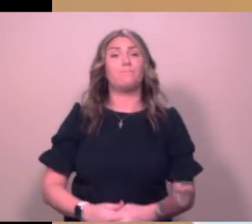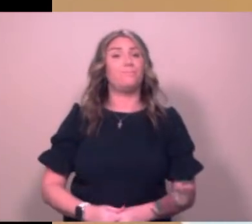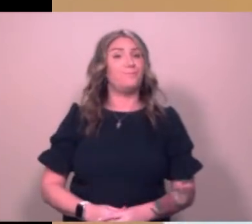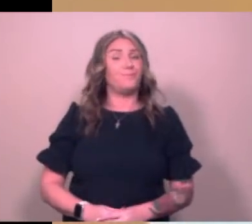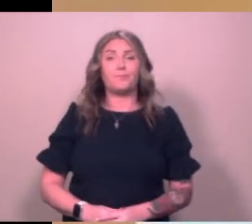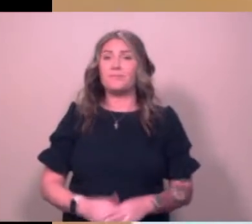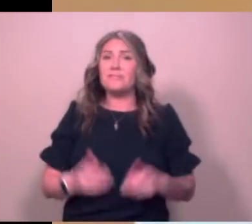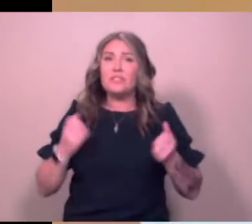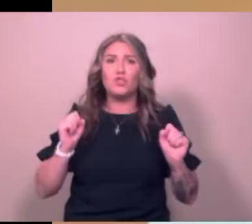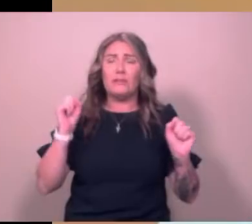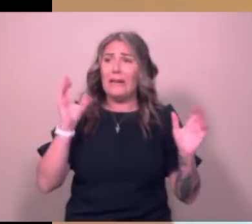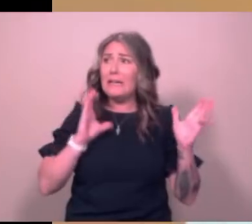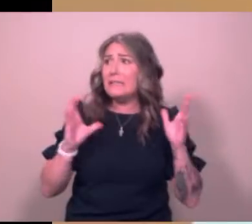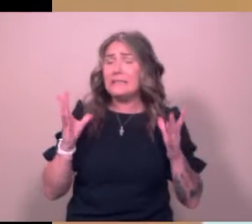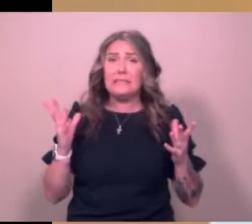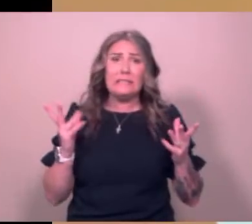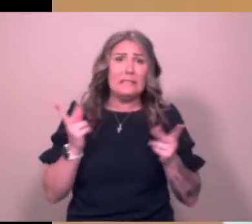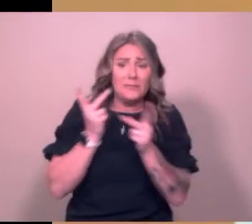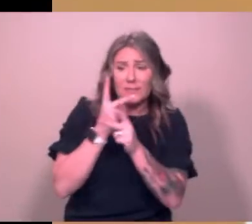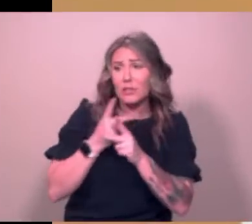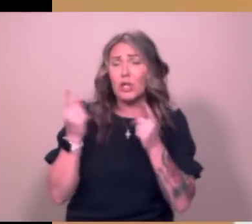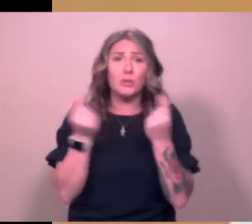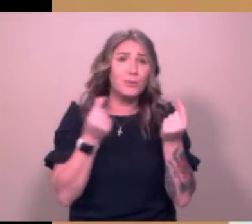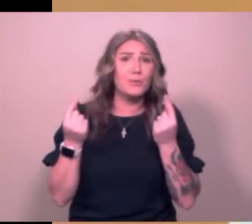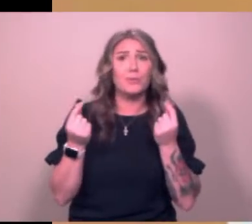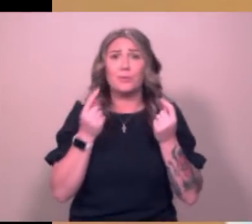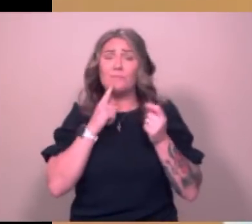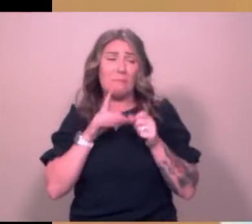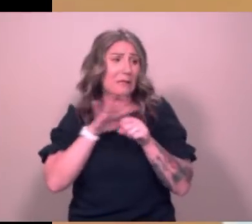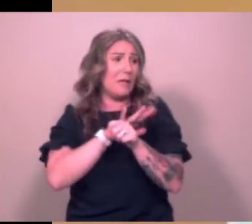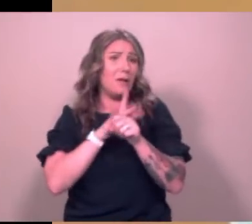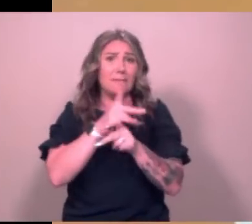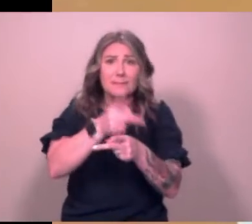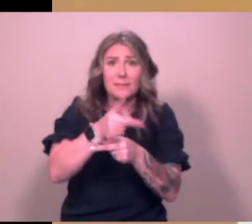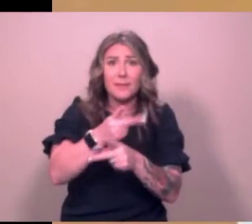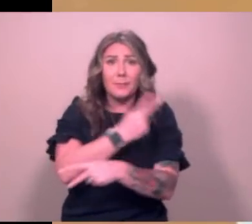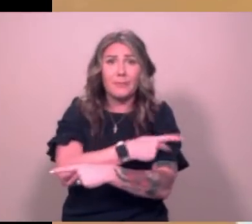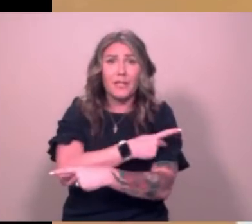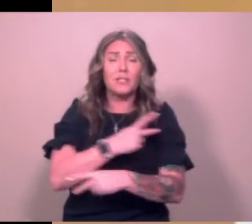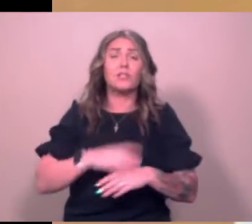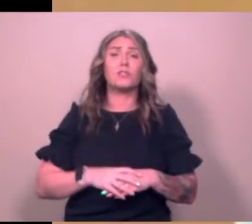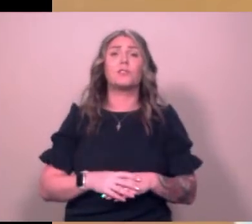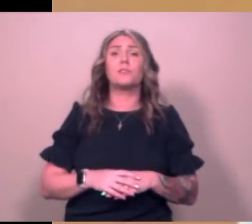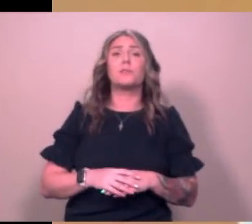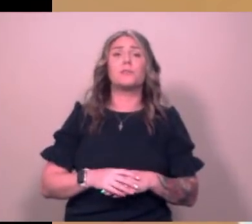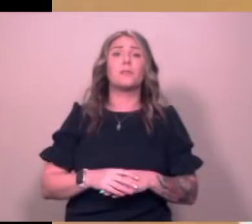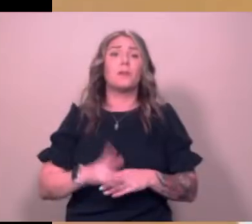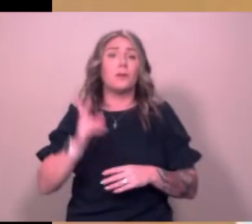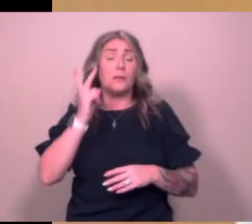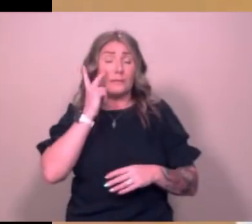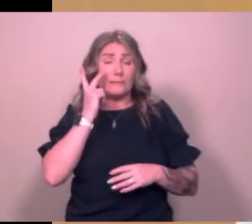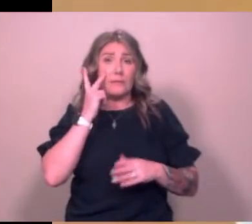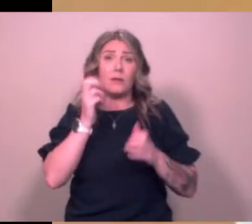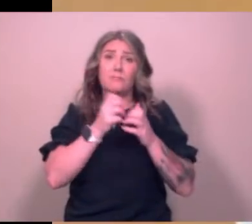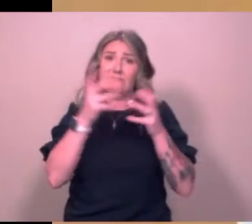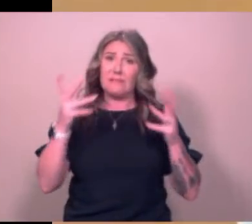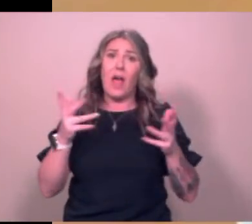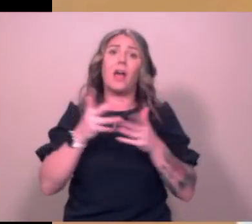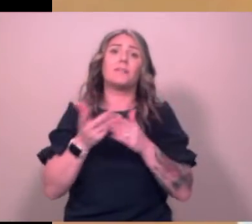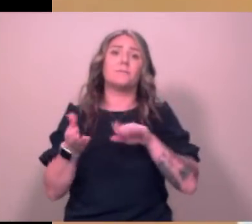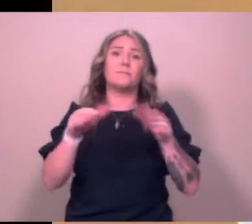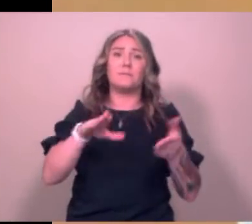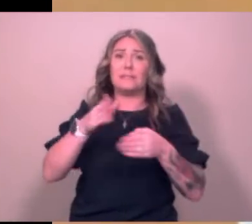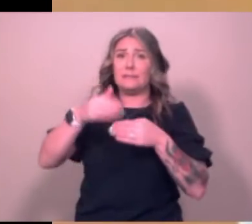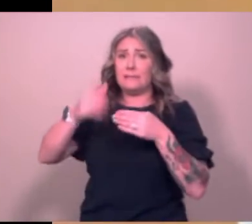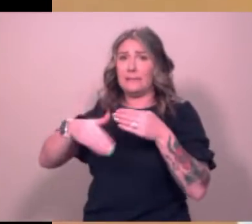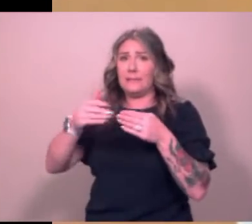trying to scramble here to cover our patients. We did, as everyone else, see a bolus of deaths at the end of the year.